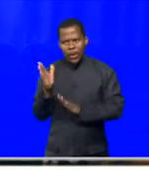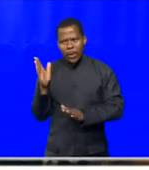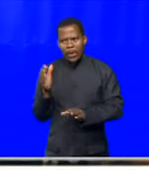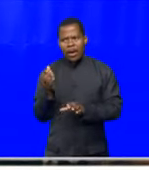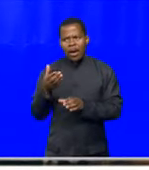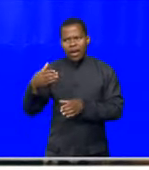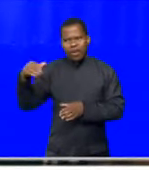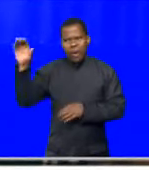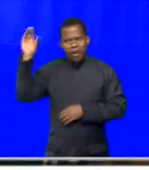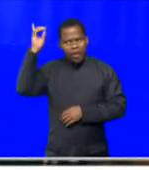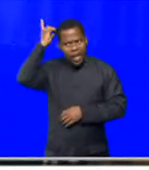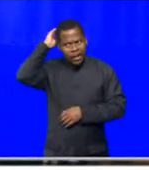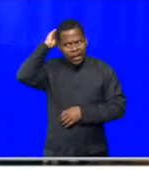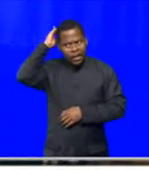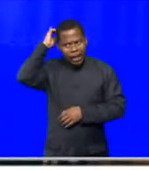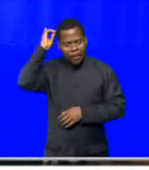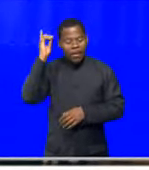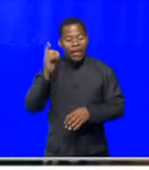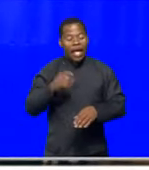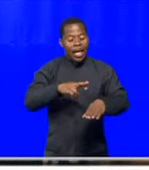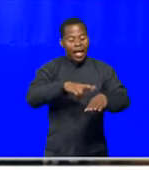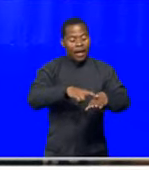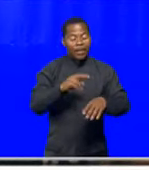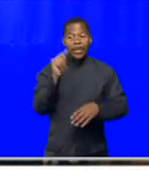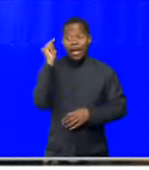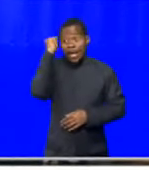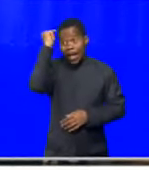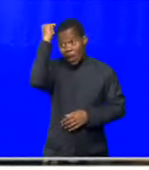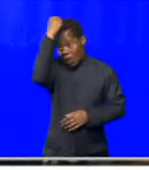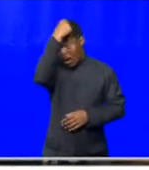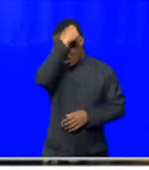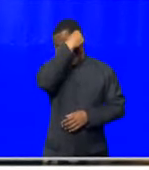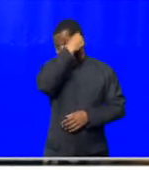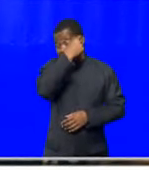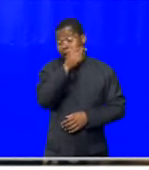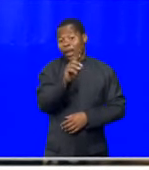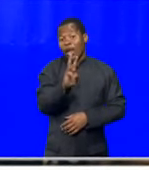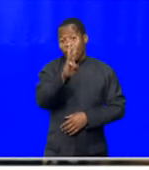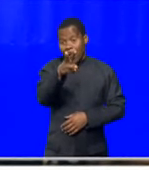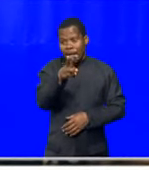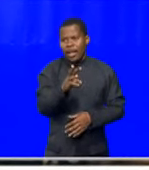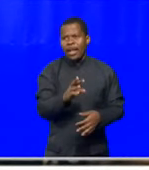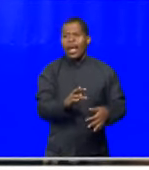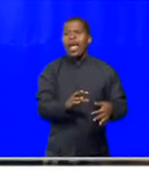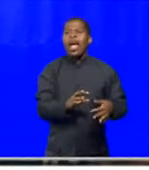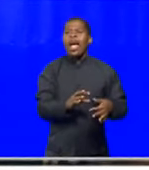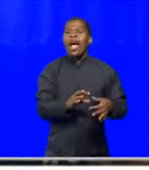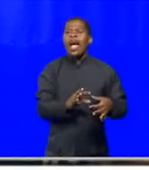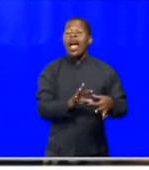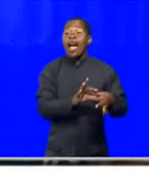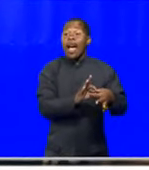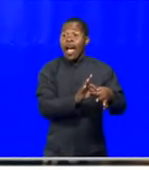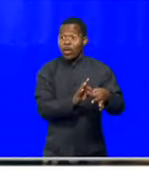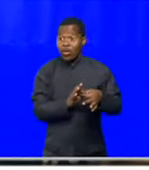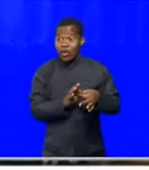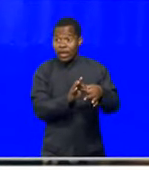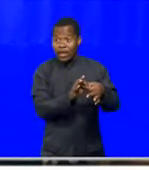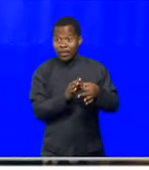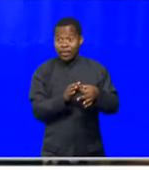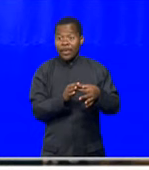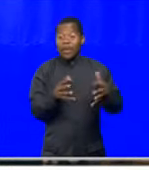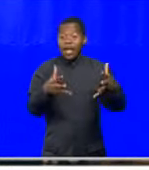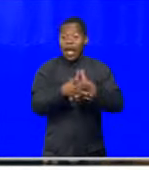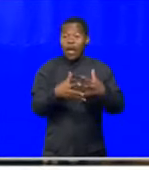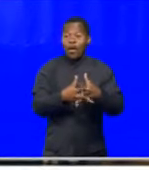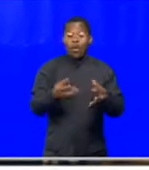King Mswati III at the 2023 United Nations Food Systems Summit in Italy. Member states are expected